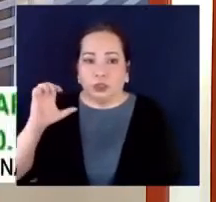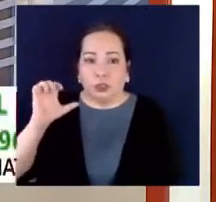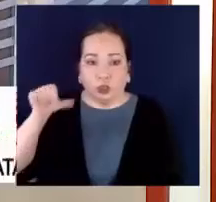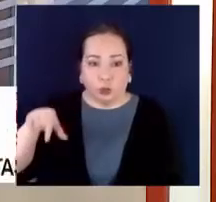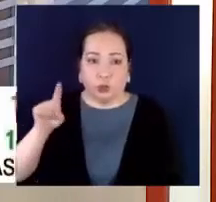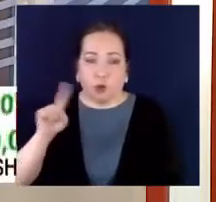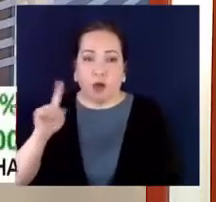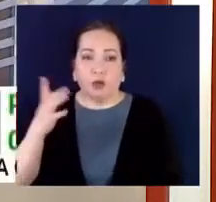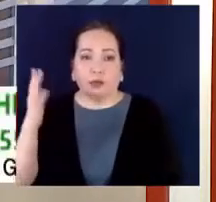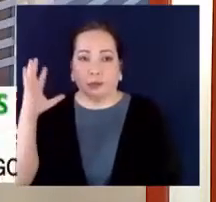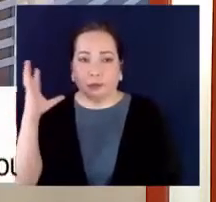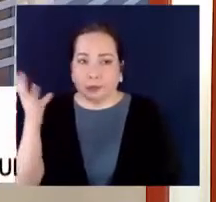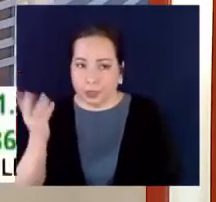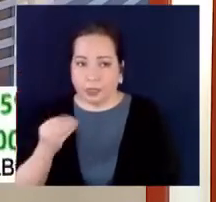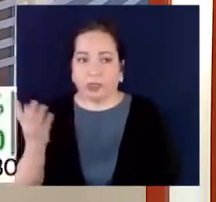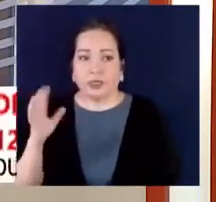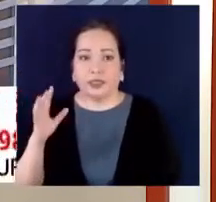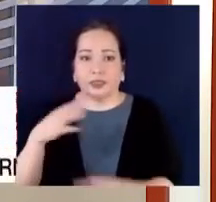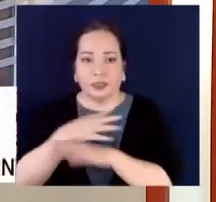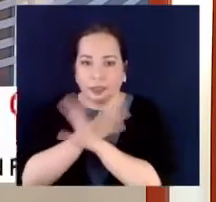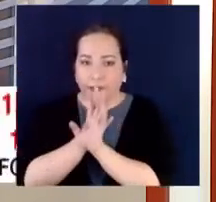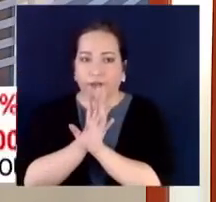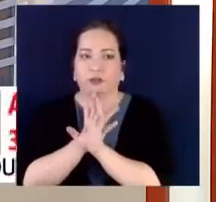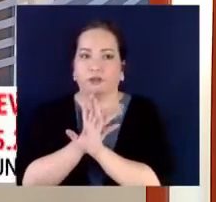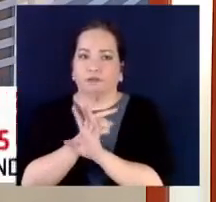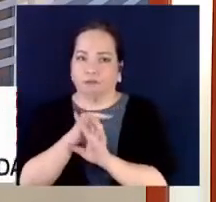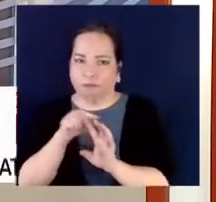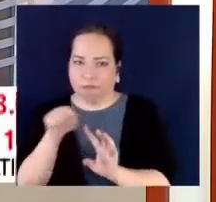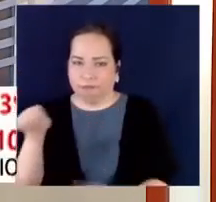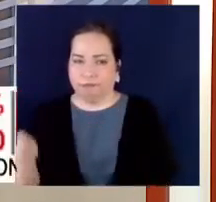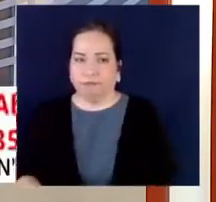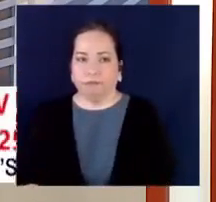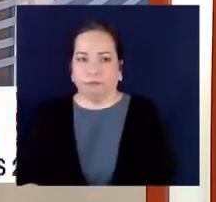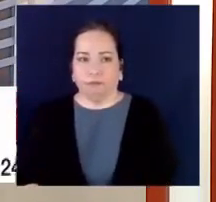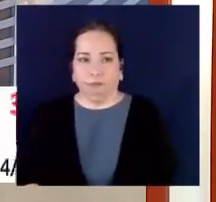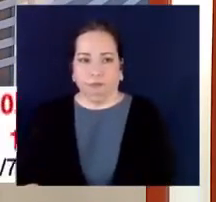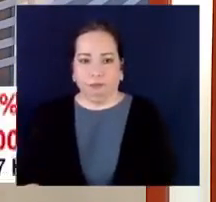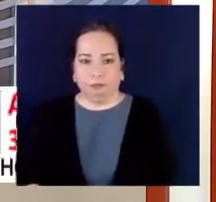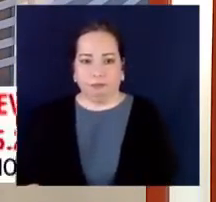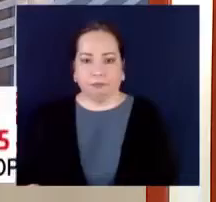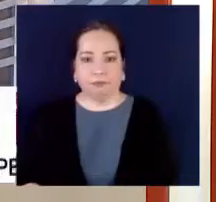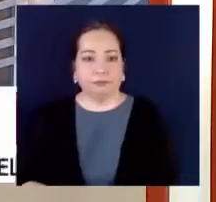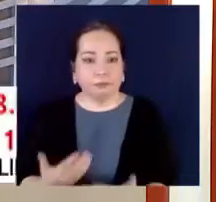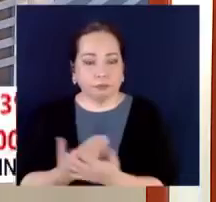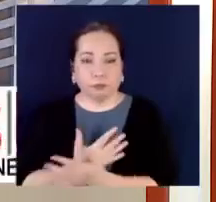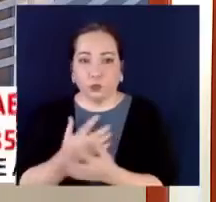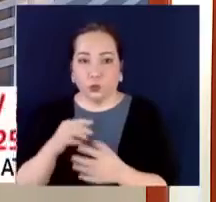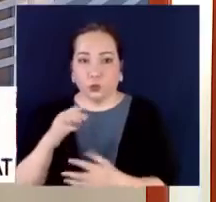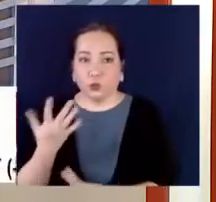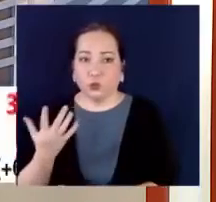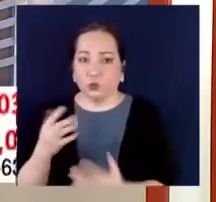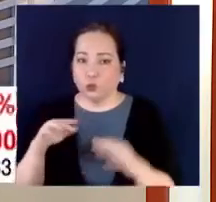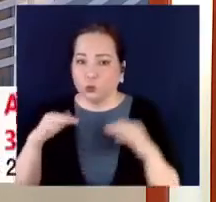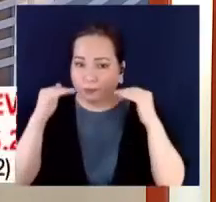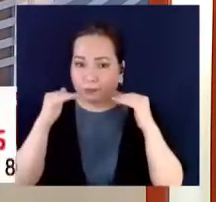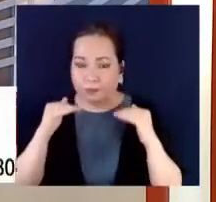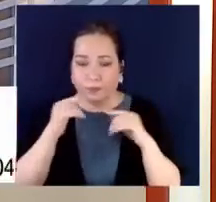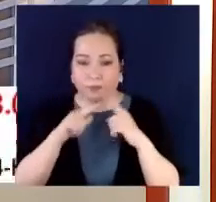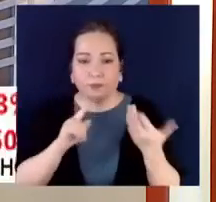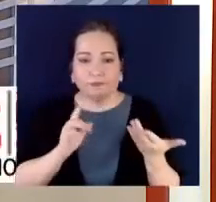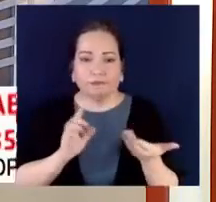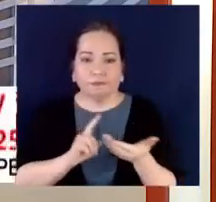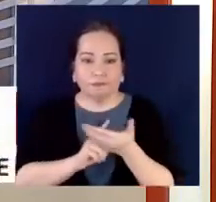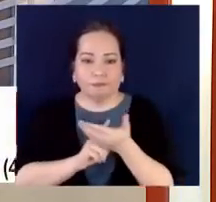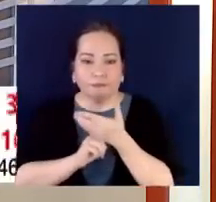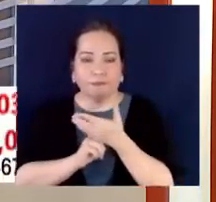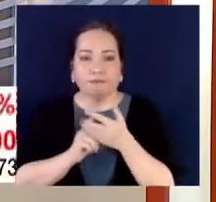The new quarantine classifications come as the number of new COVID-19 cases in the Philippines hits more than 10,000 for the first time